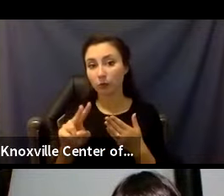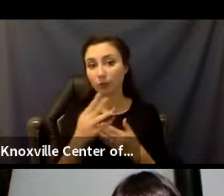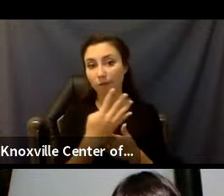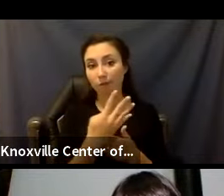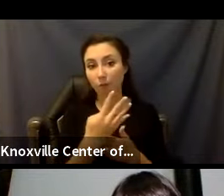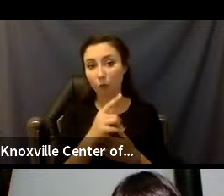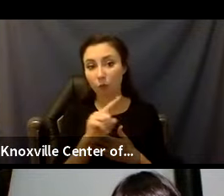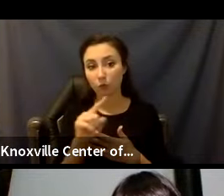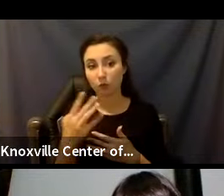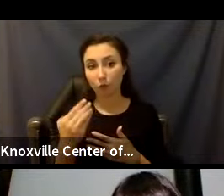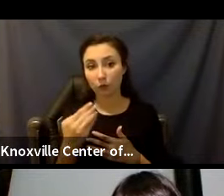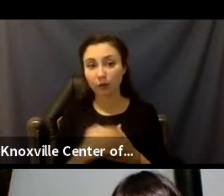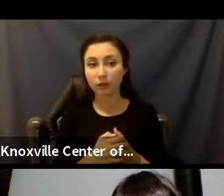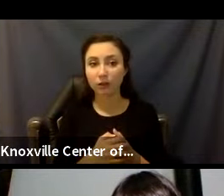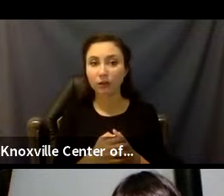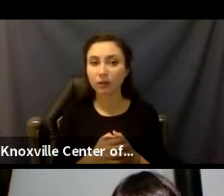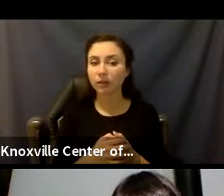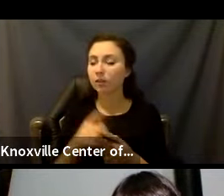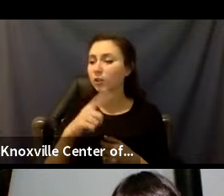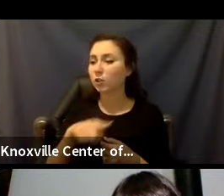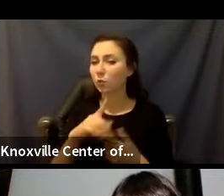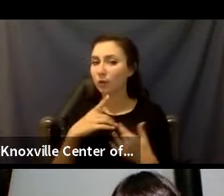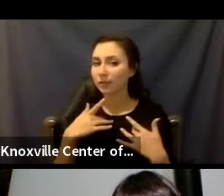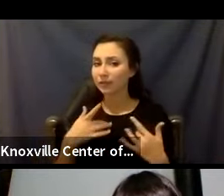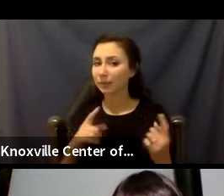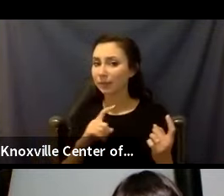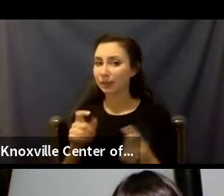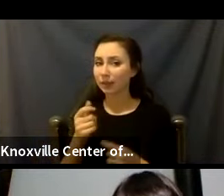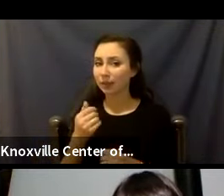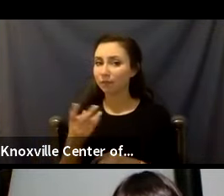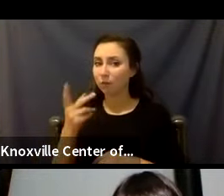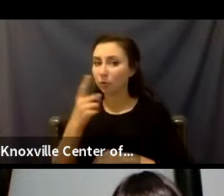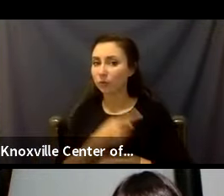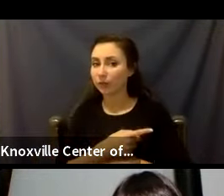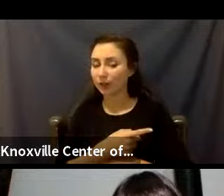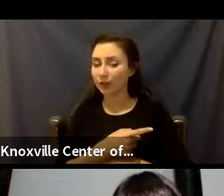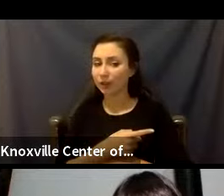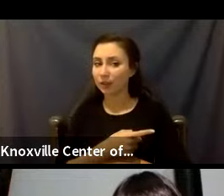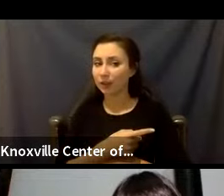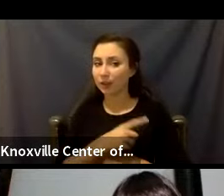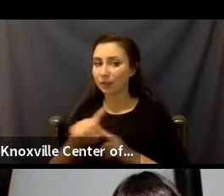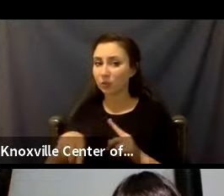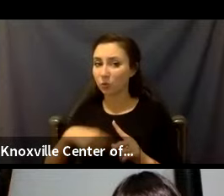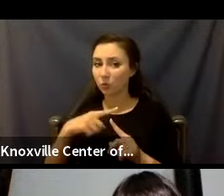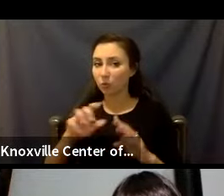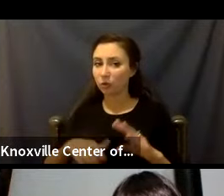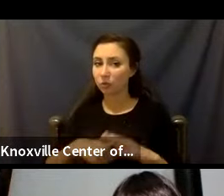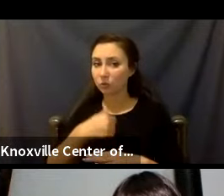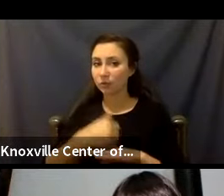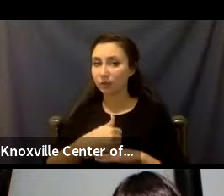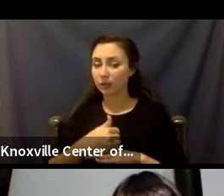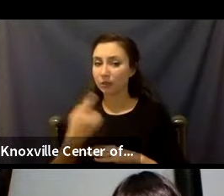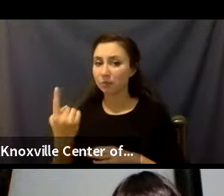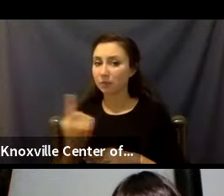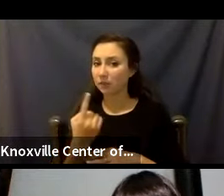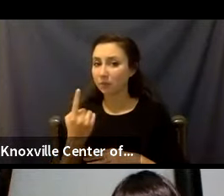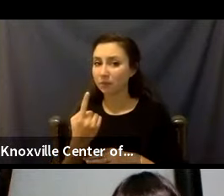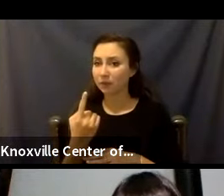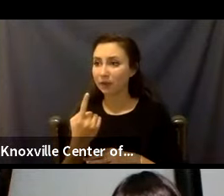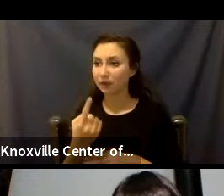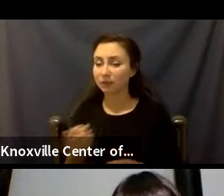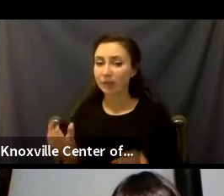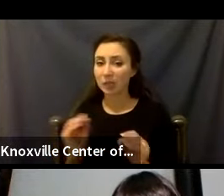14. You all usually give a few days of cushion when you enact something that's more